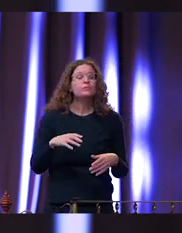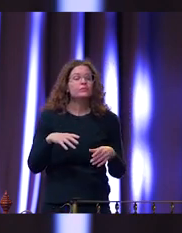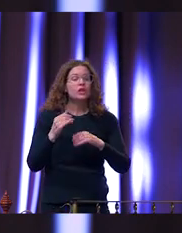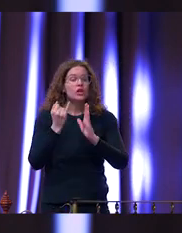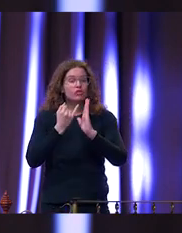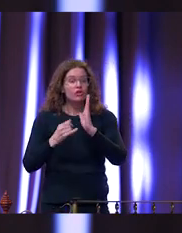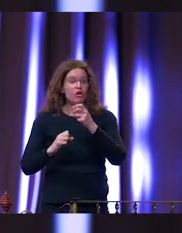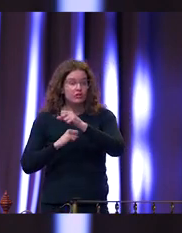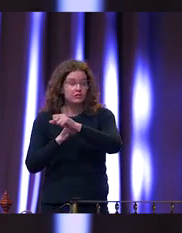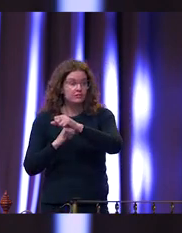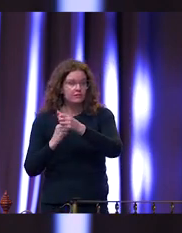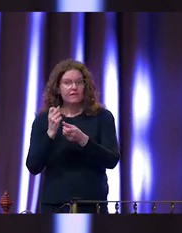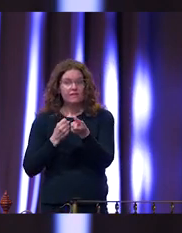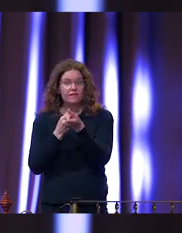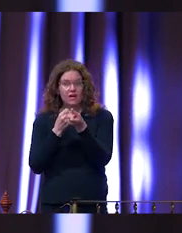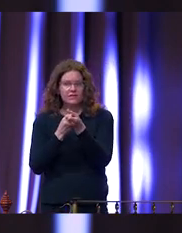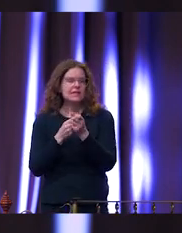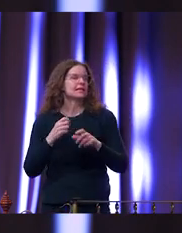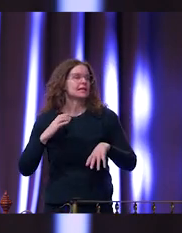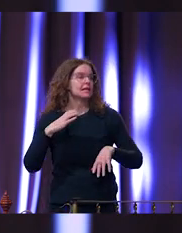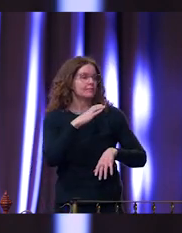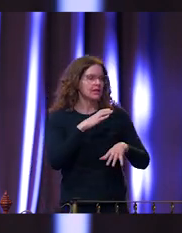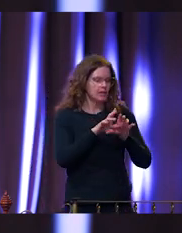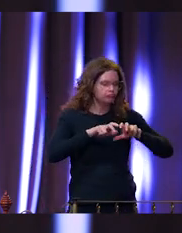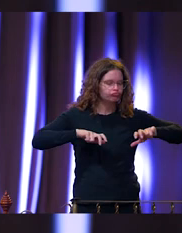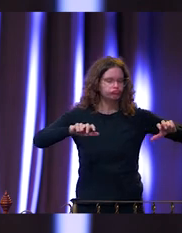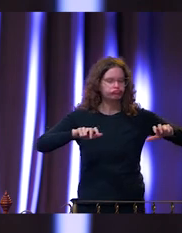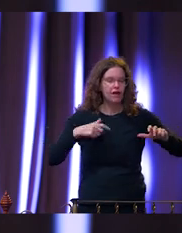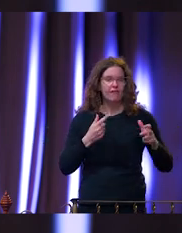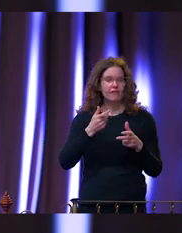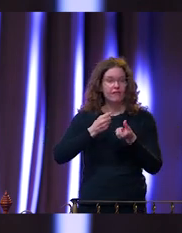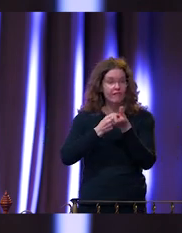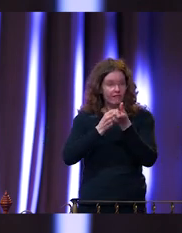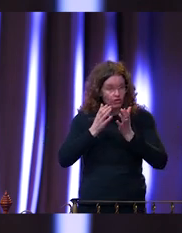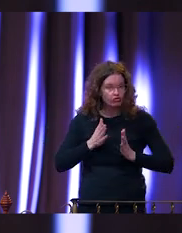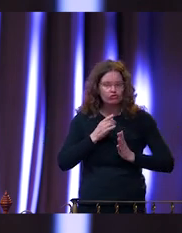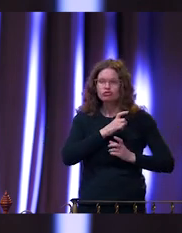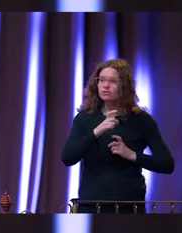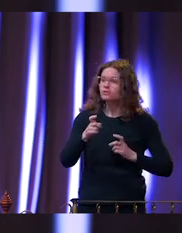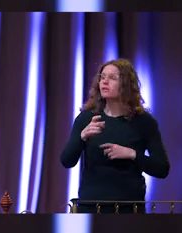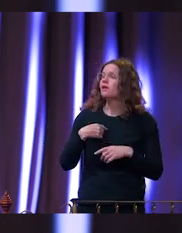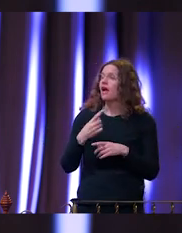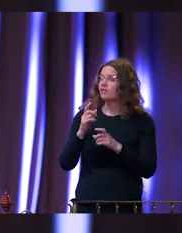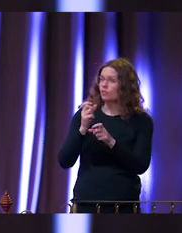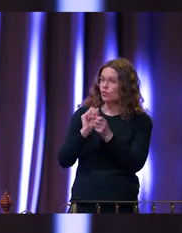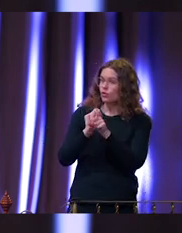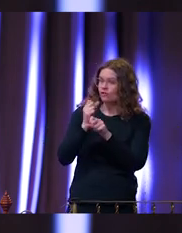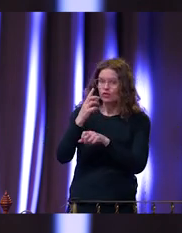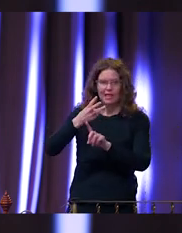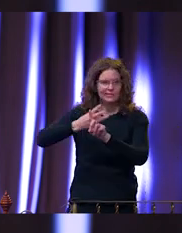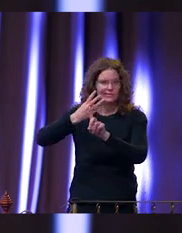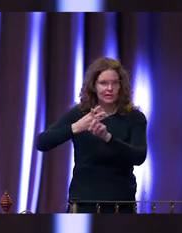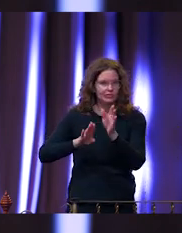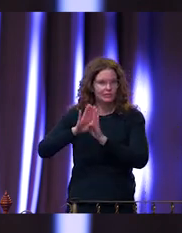steering committee of funders, but Marsha and now Lynette Miranda, who's been working with us for the last 6 months to develop this program, everything